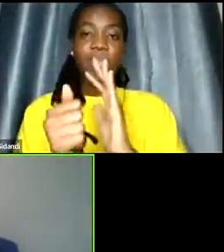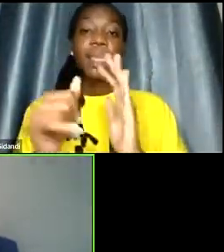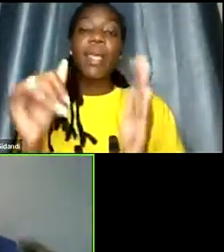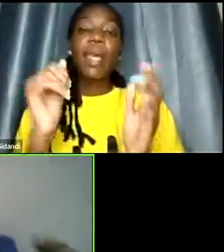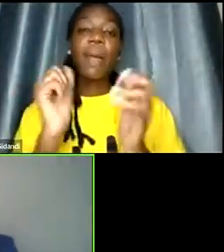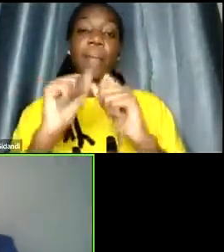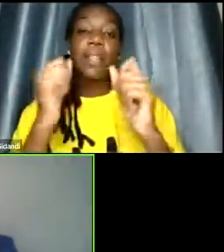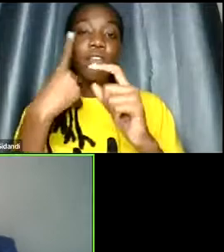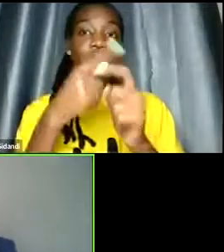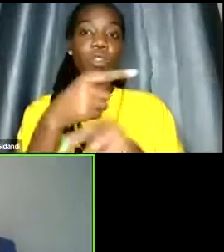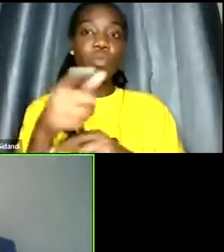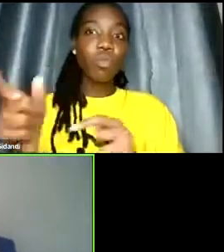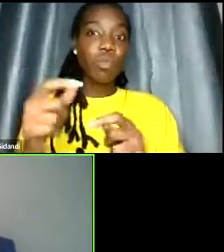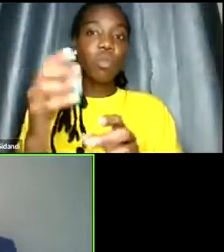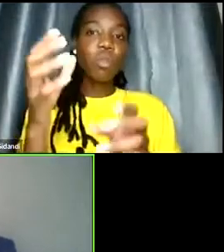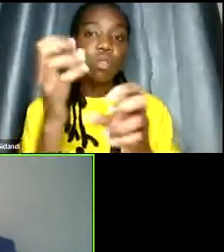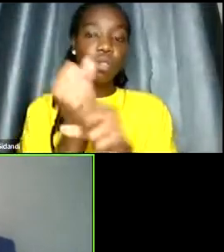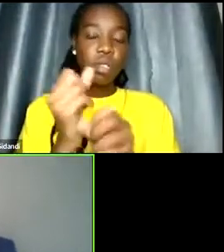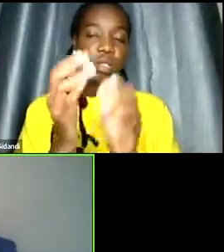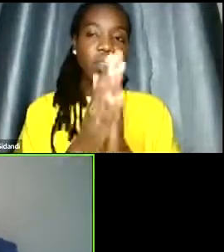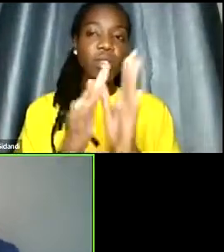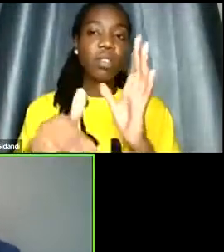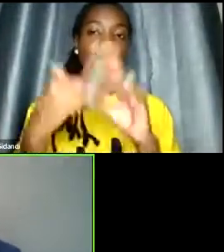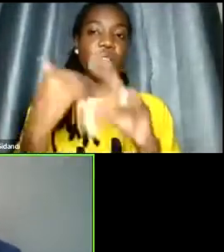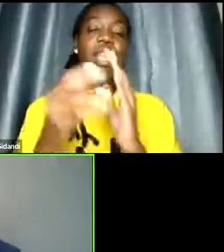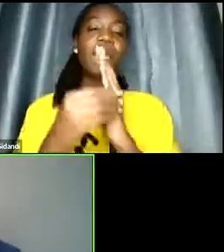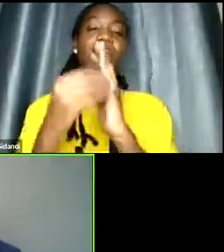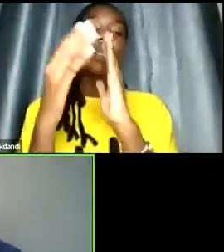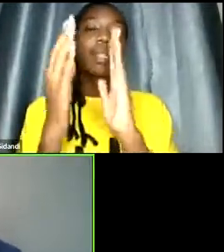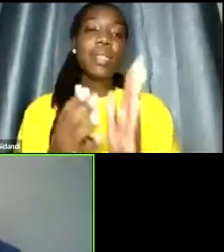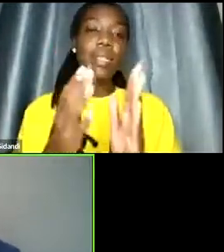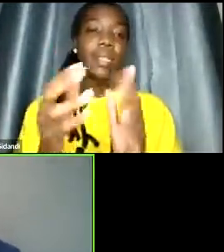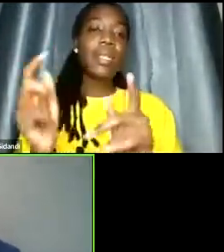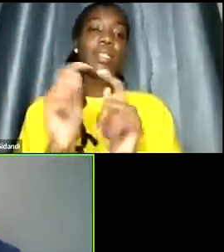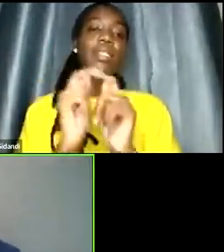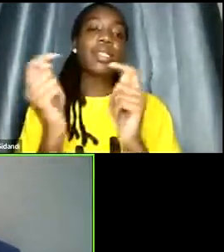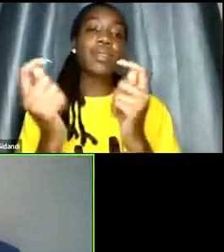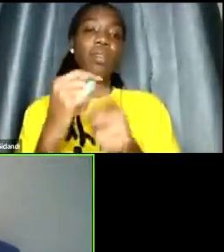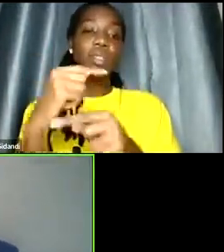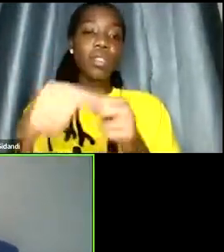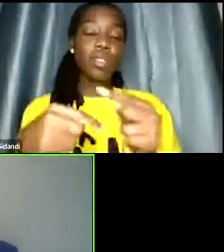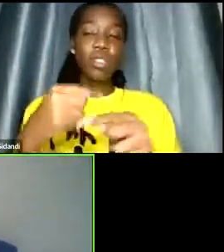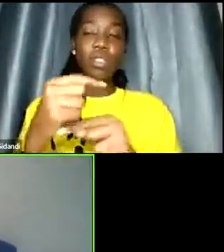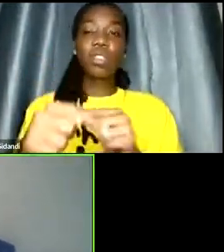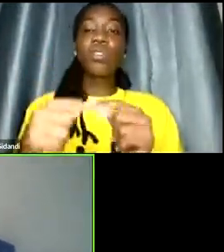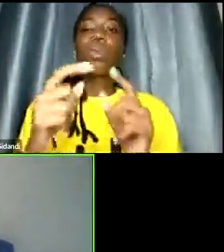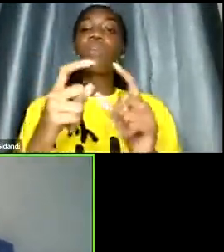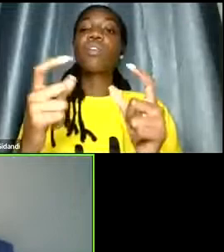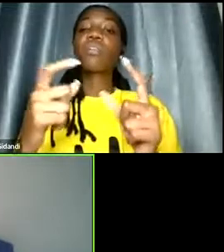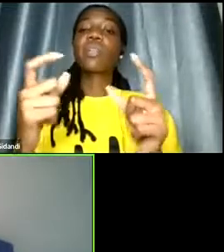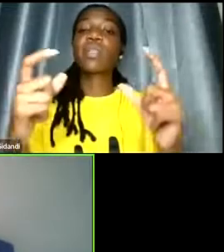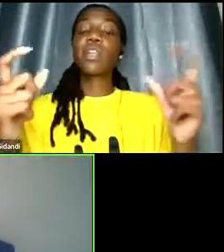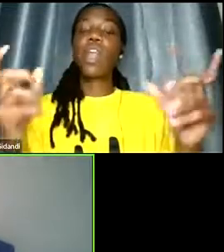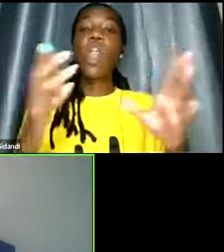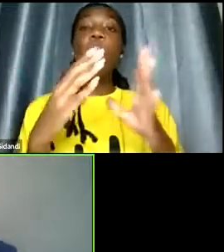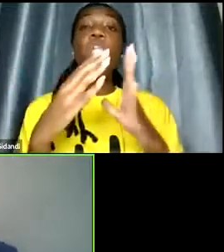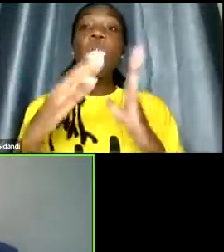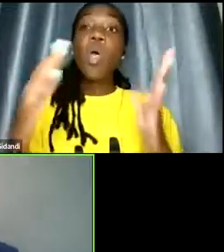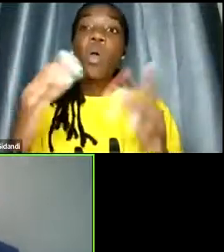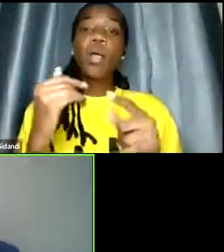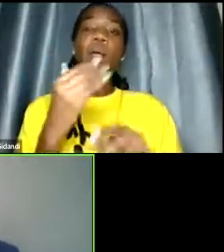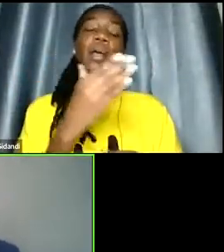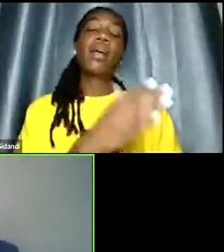to outlive you, for your leadership team to continue to thrive from greatness to greatness long after the founder has left the